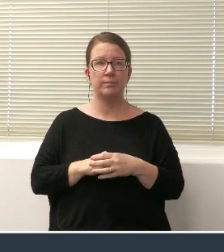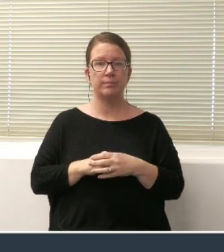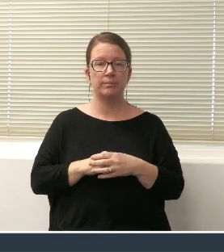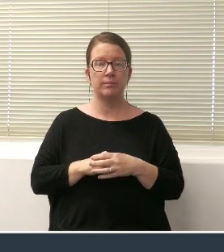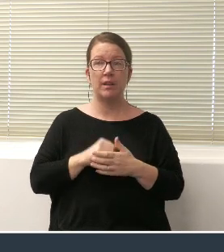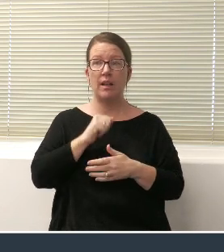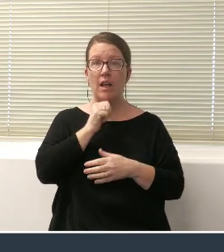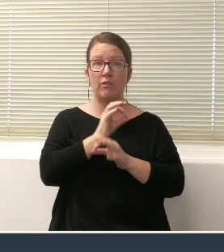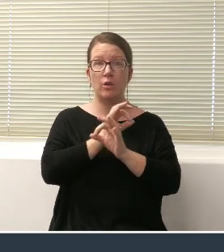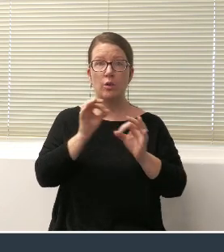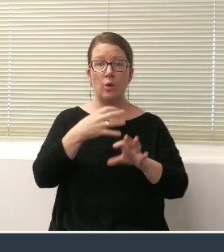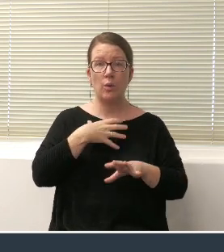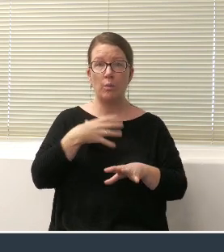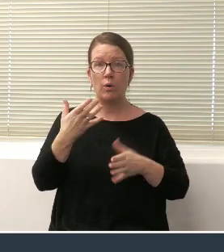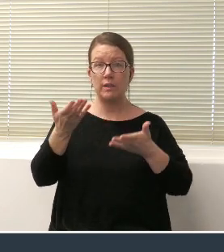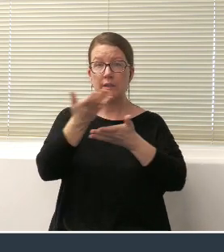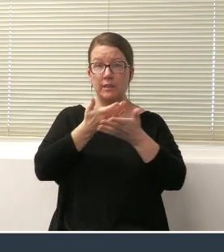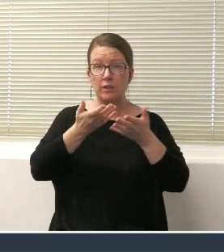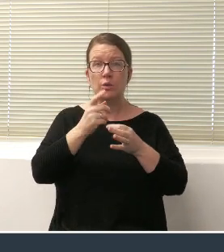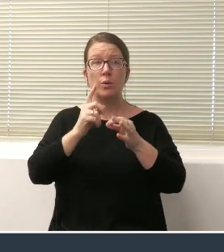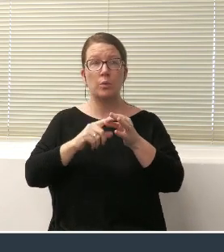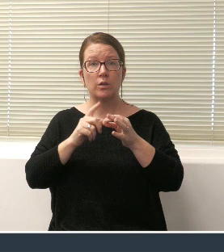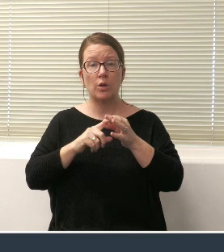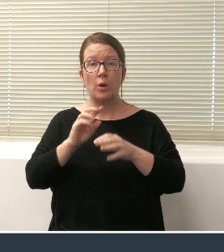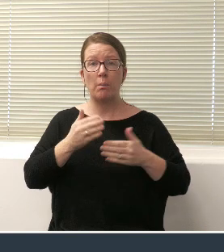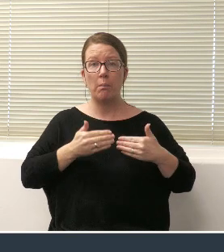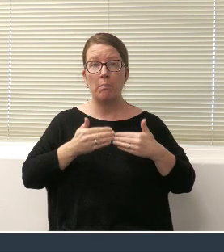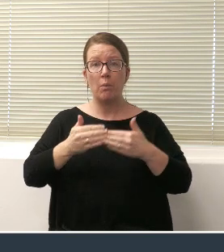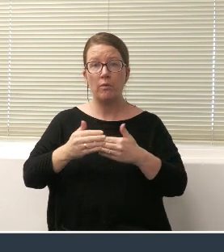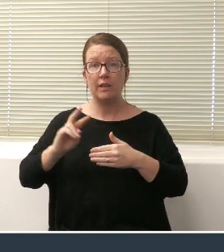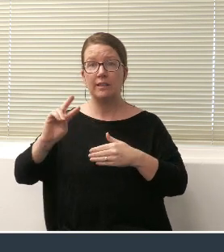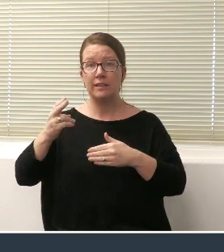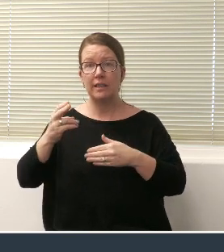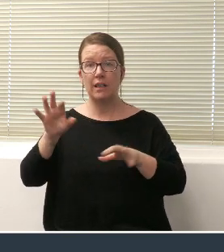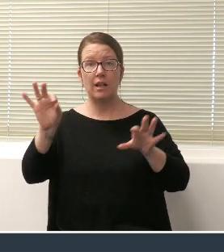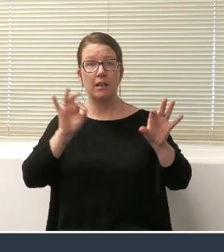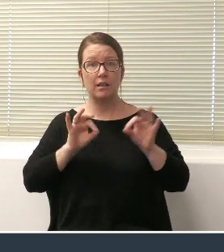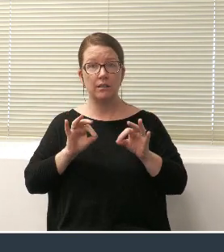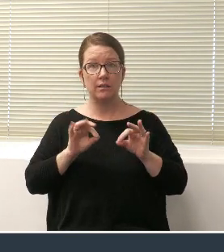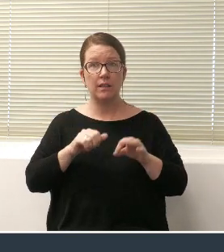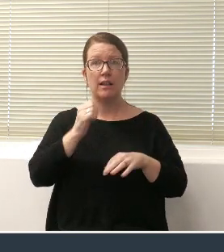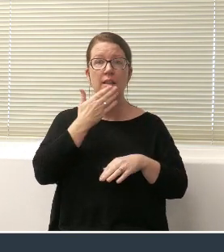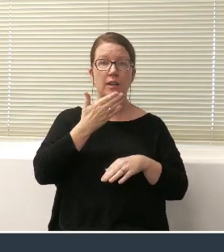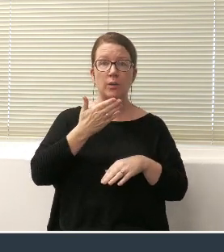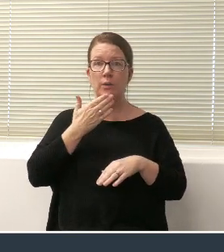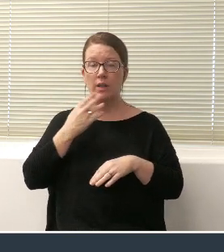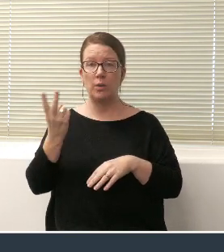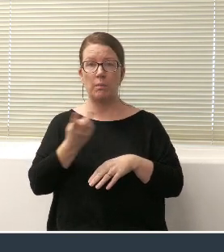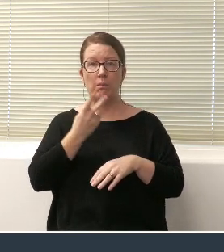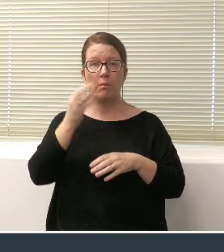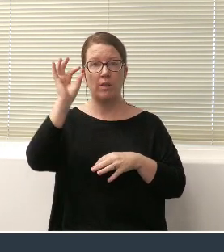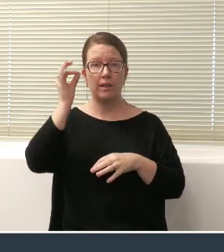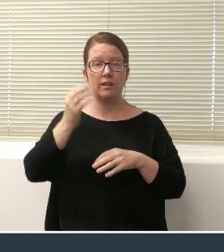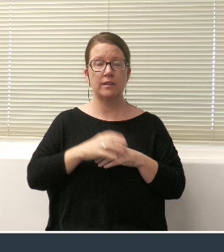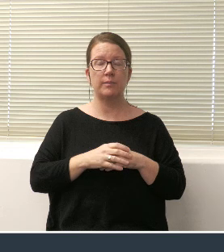So if there's no further questions or discussion, I will ask for a mover and seconder. Thank you, Councillor Mawson and Councillor Taylor.